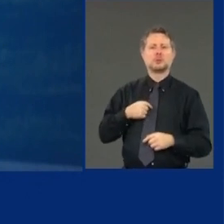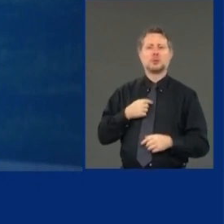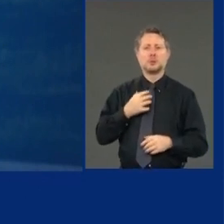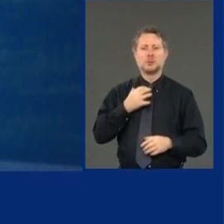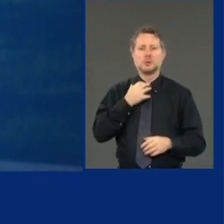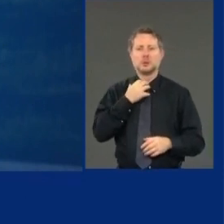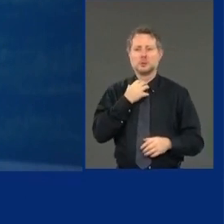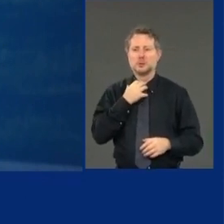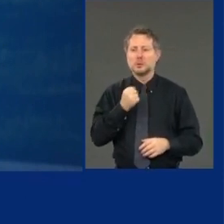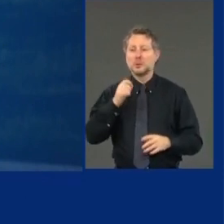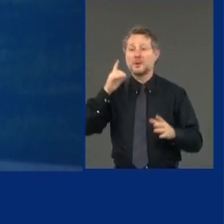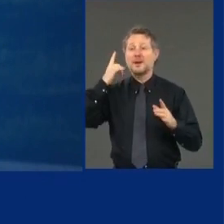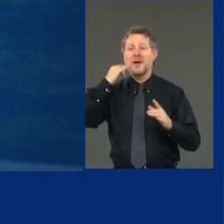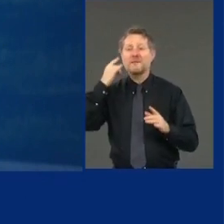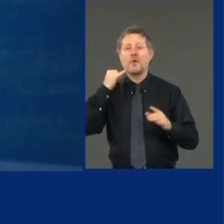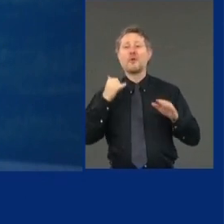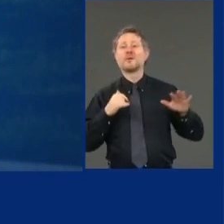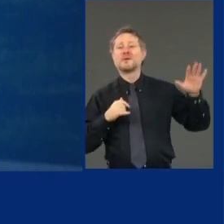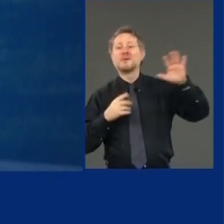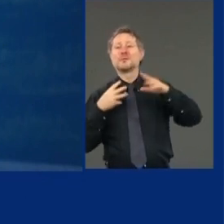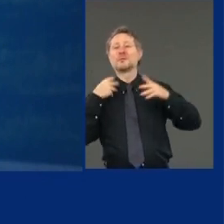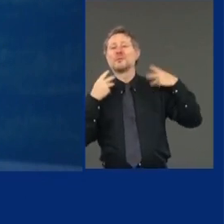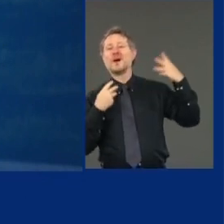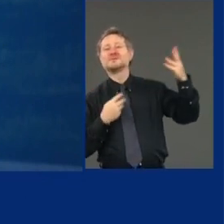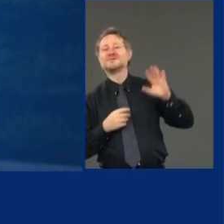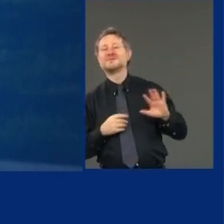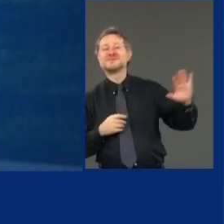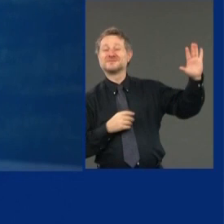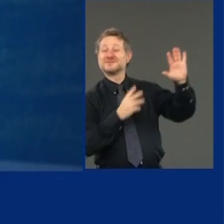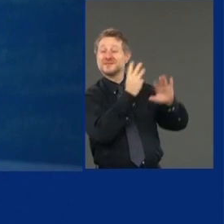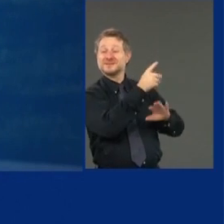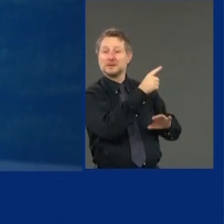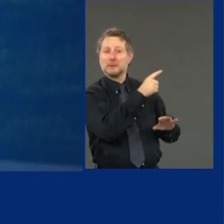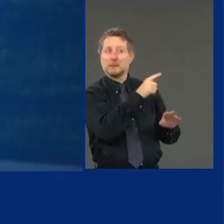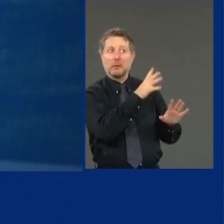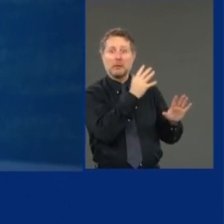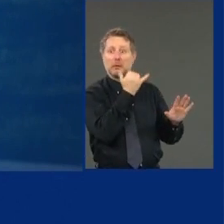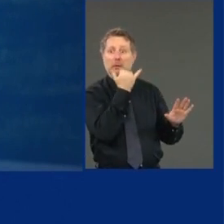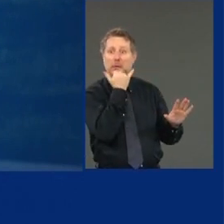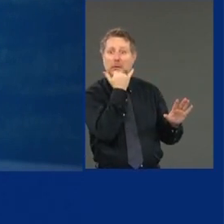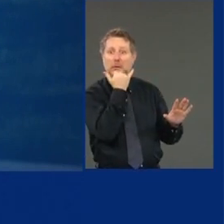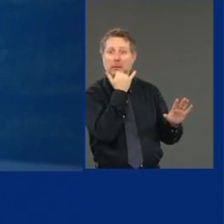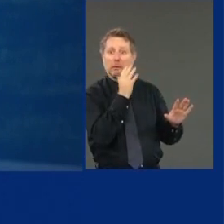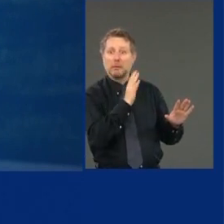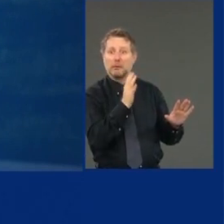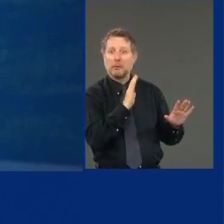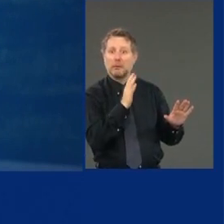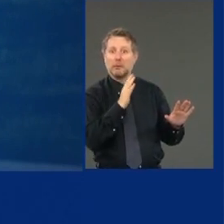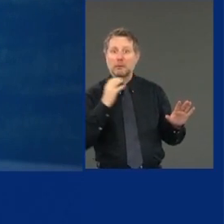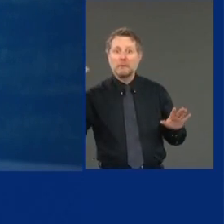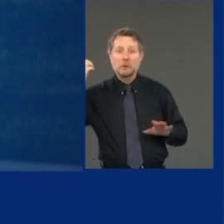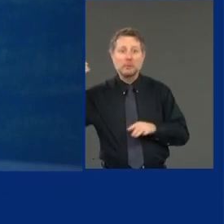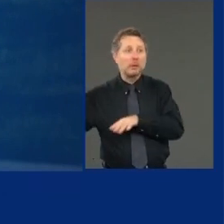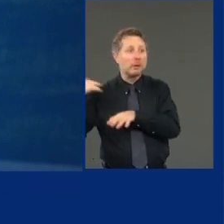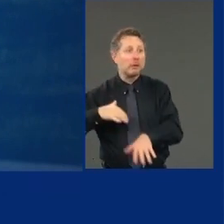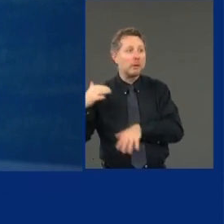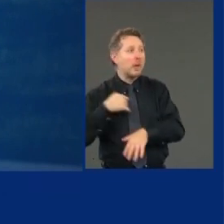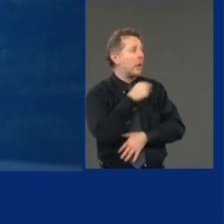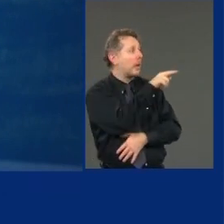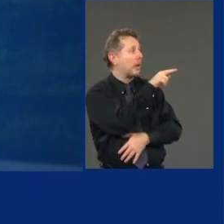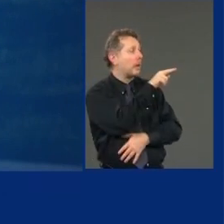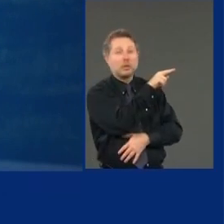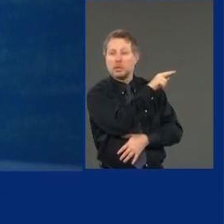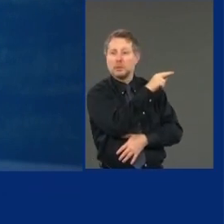Coast from the West, and it turns out the virus came from the East, came from Europe, and it walked right through